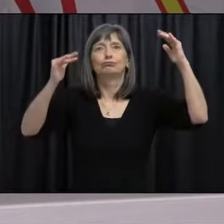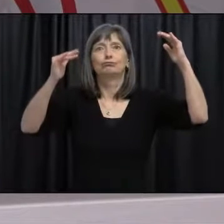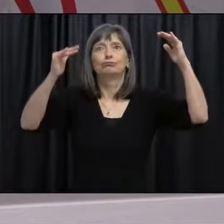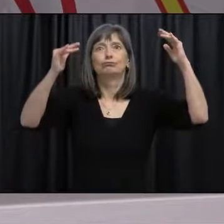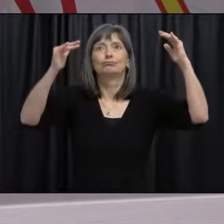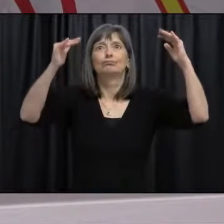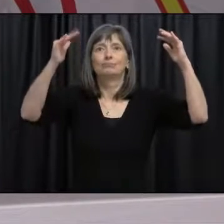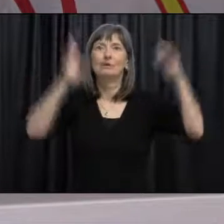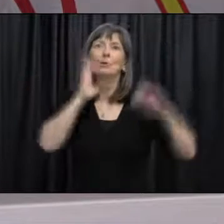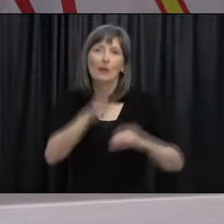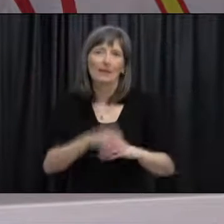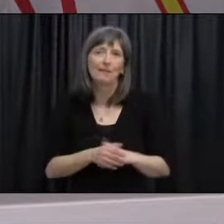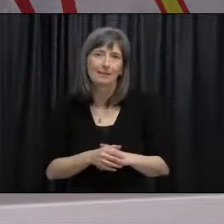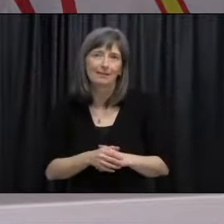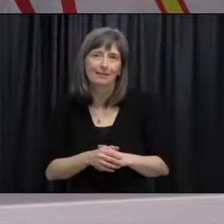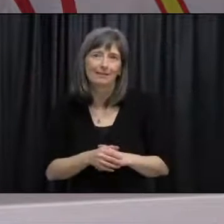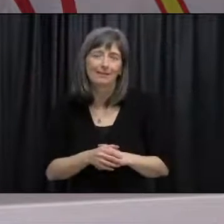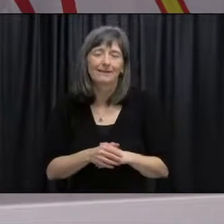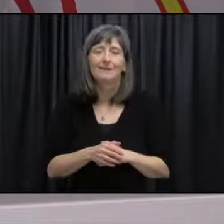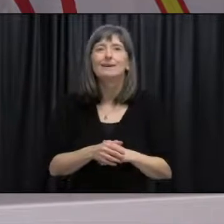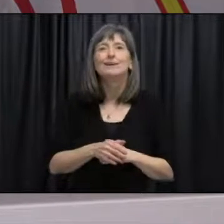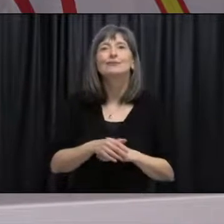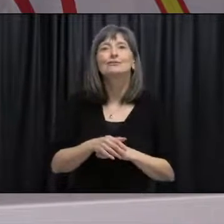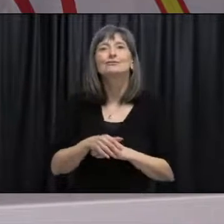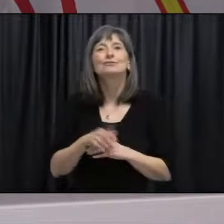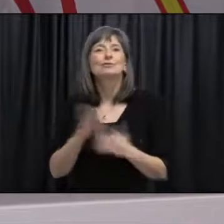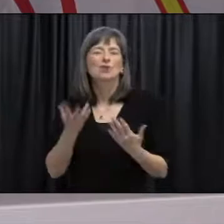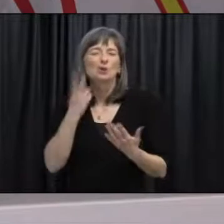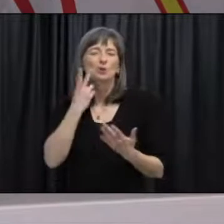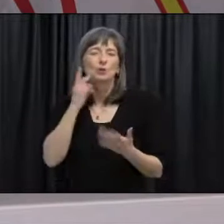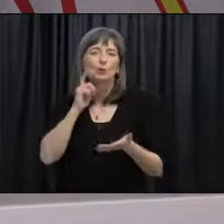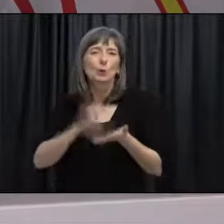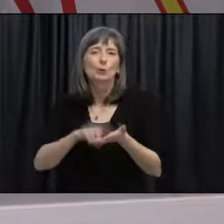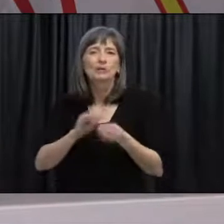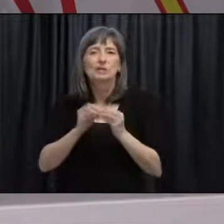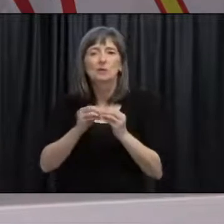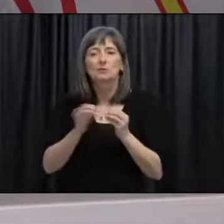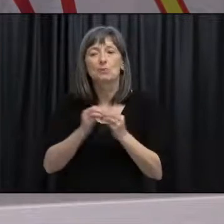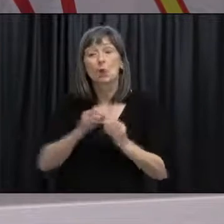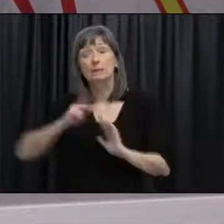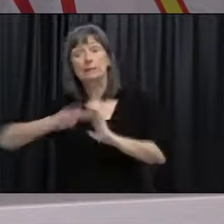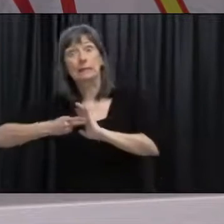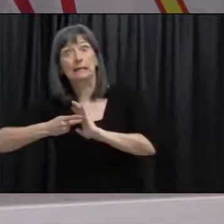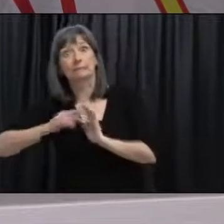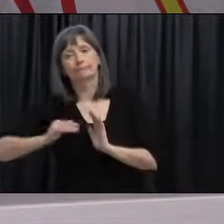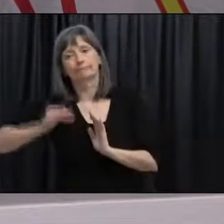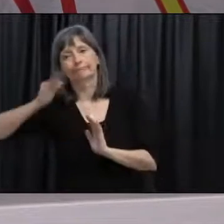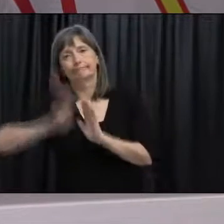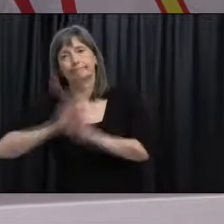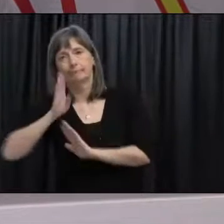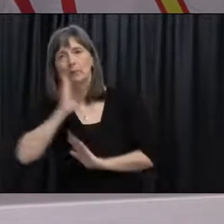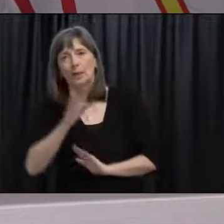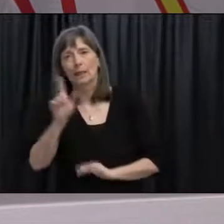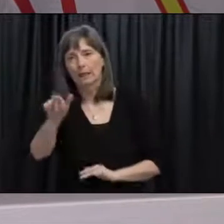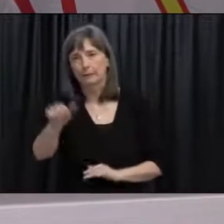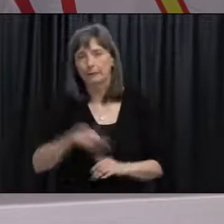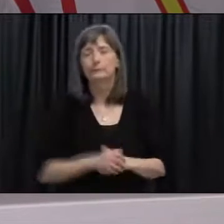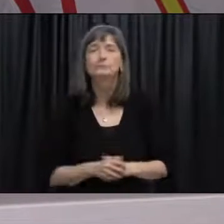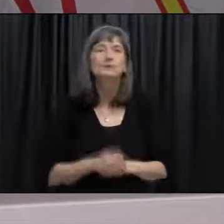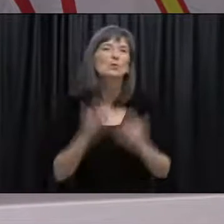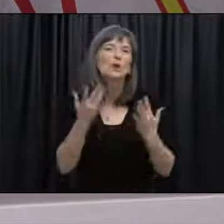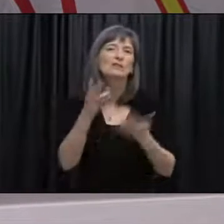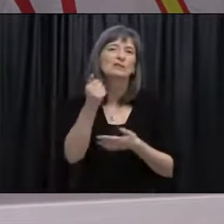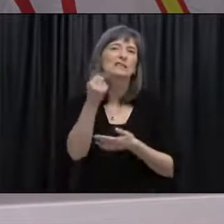got first doses early, and you'll start to see those fully vaccinated numbers go higher. But